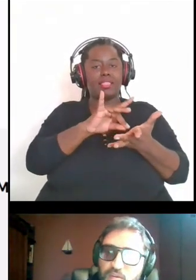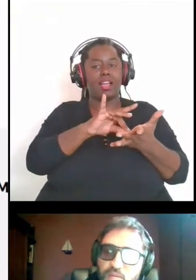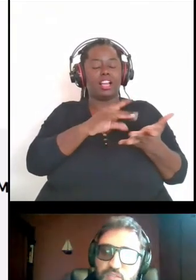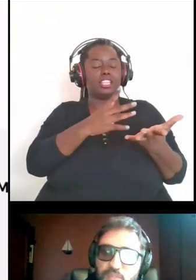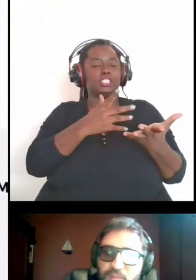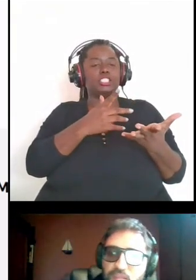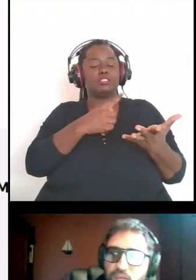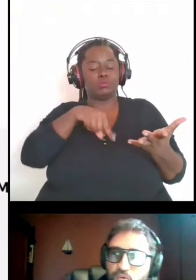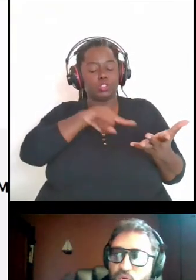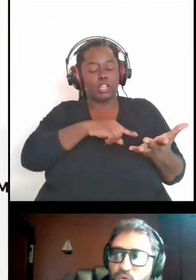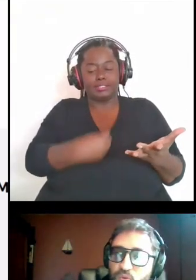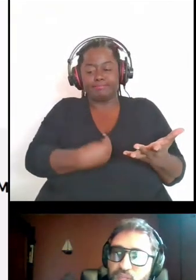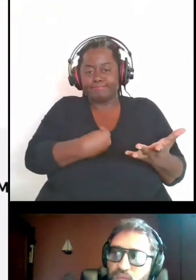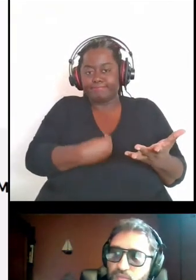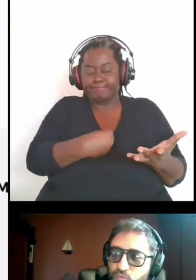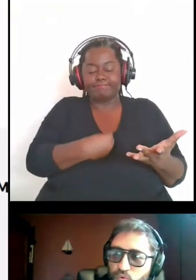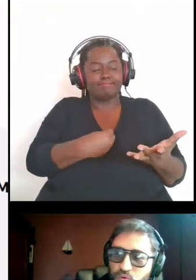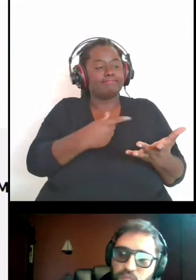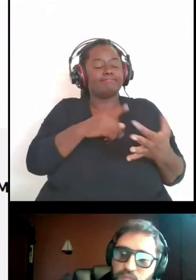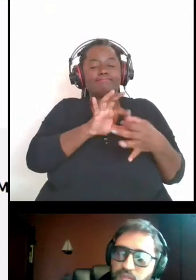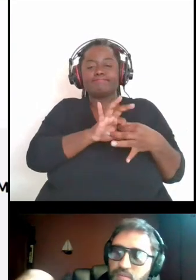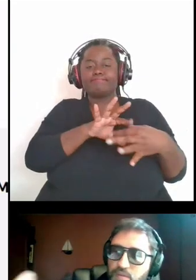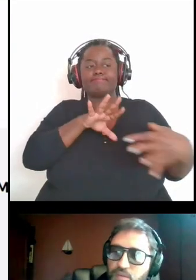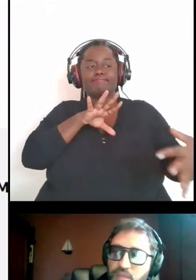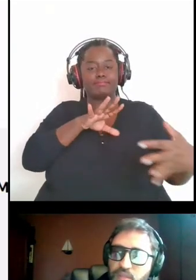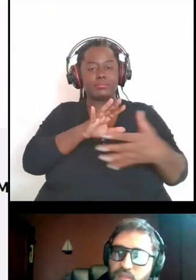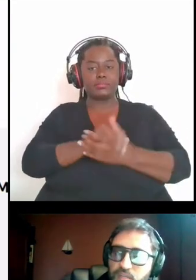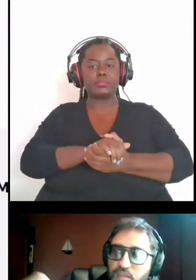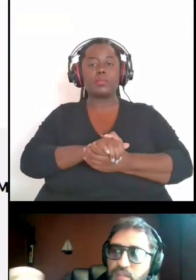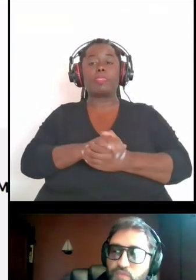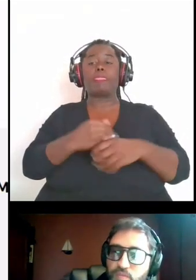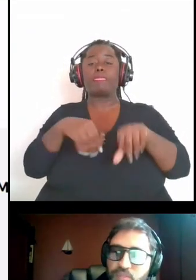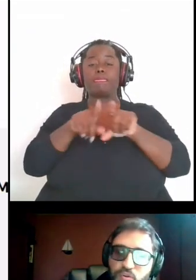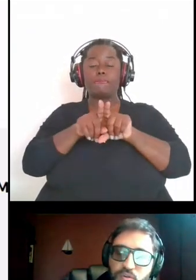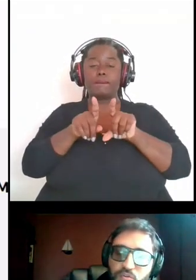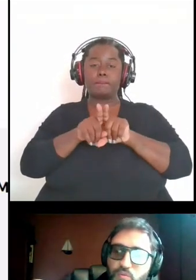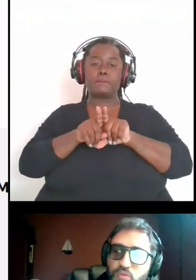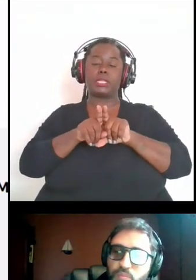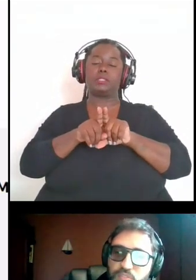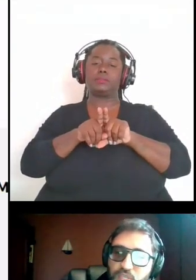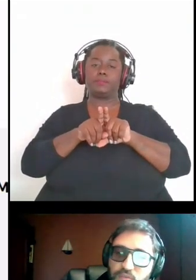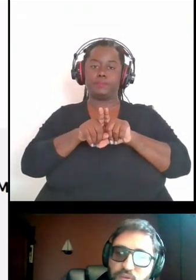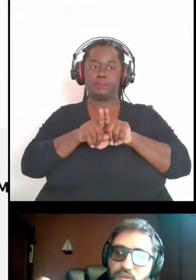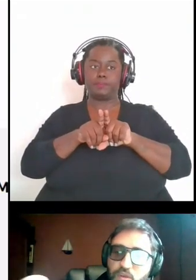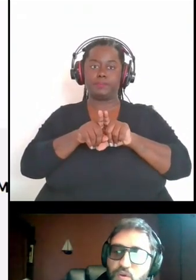distance from this inhabitable reality where we co-exist